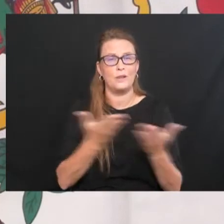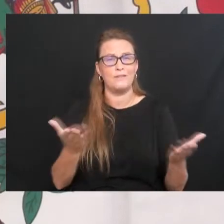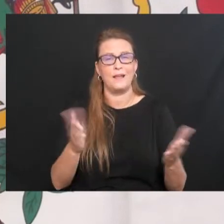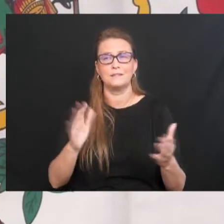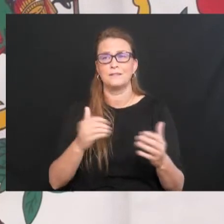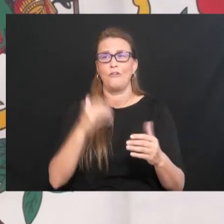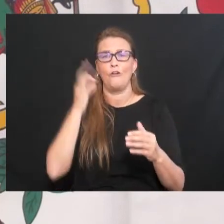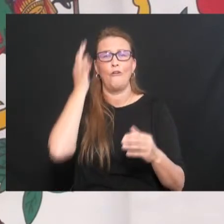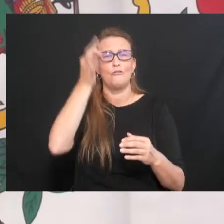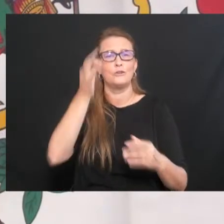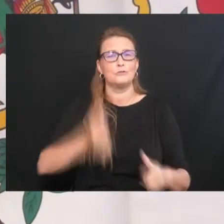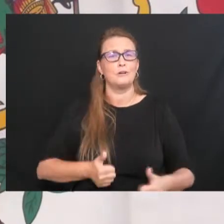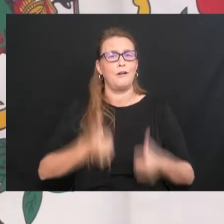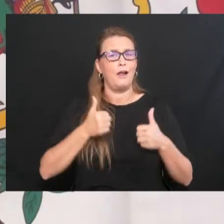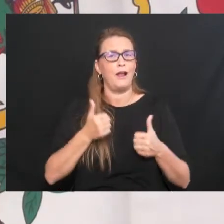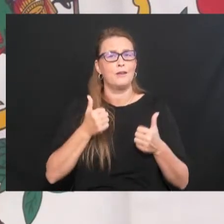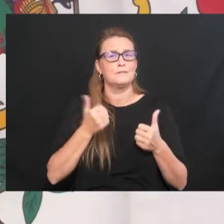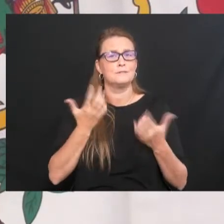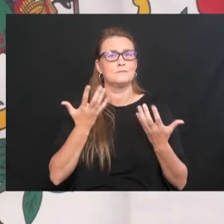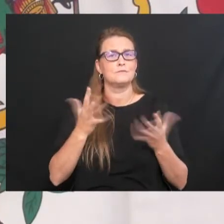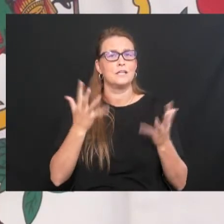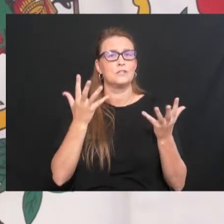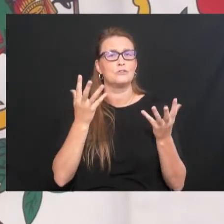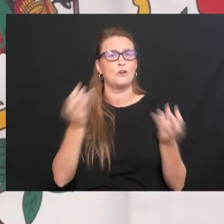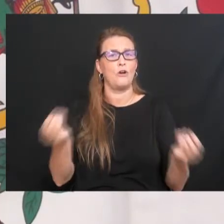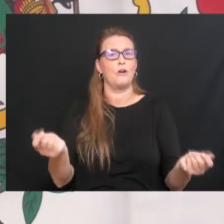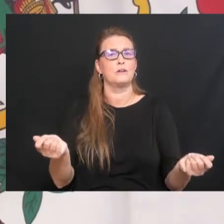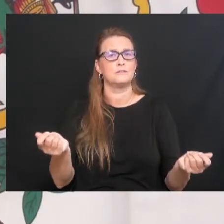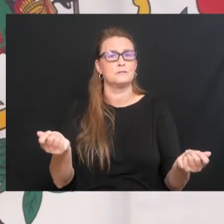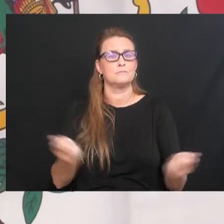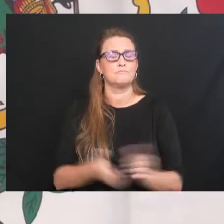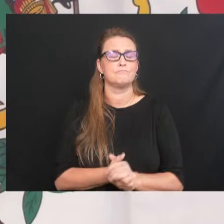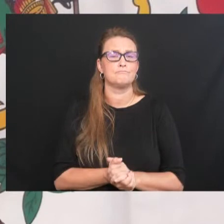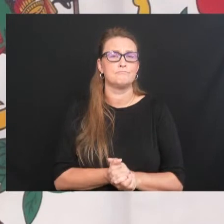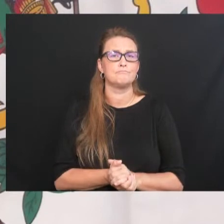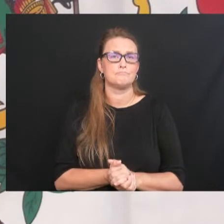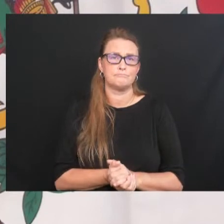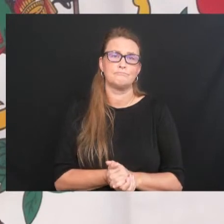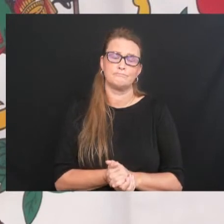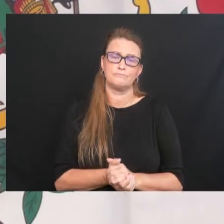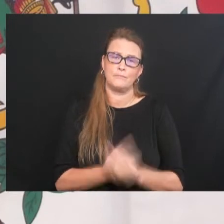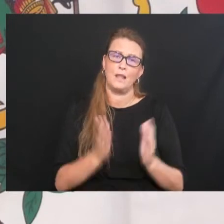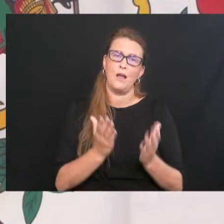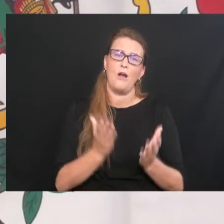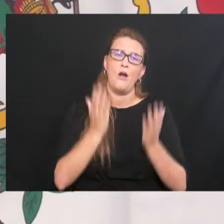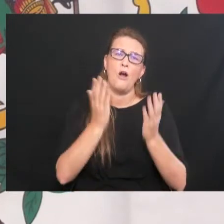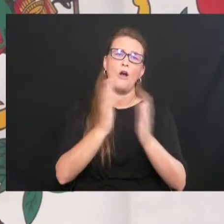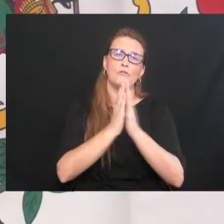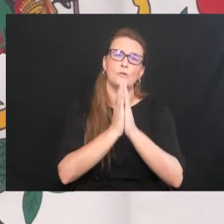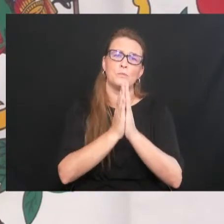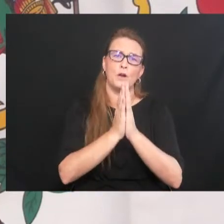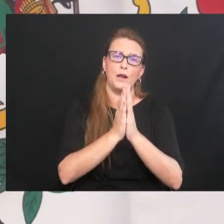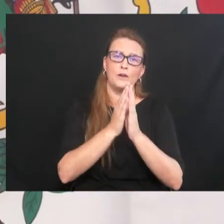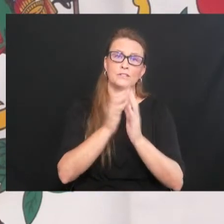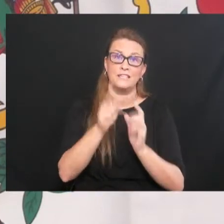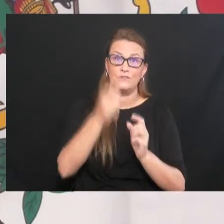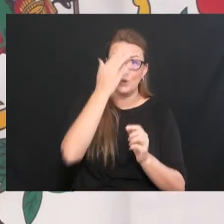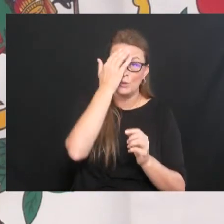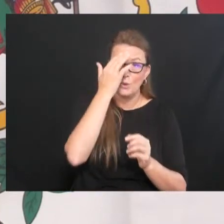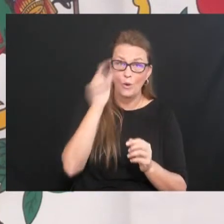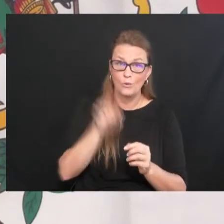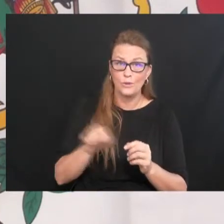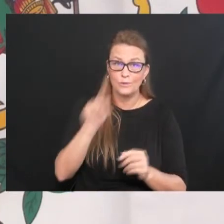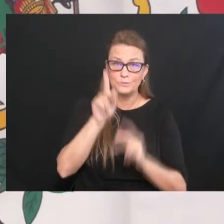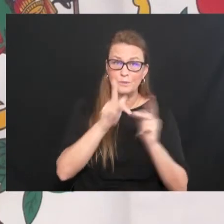had in front of them, and we've lost them. So really, offer up your prayers, and if you happen to know these folks and everything, please call